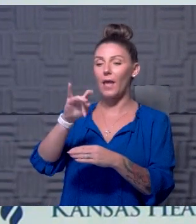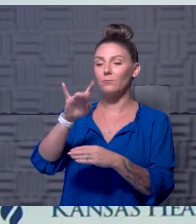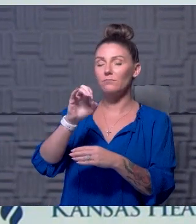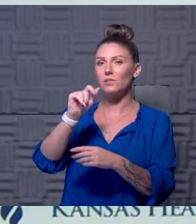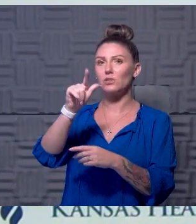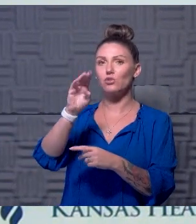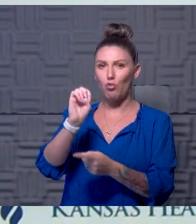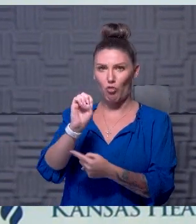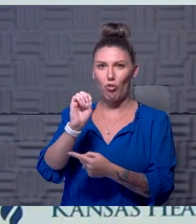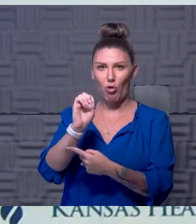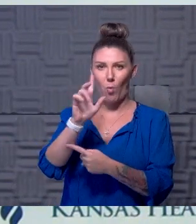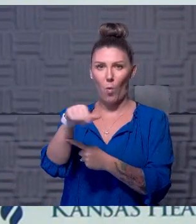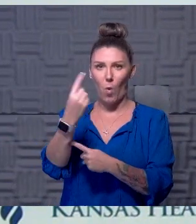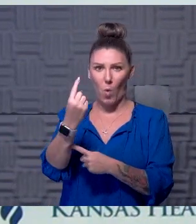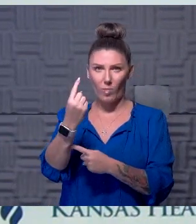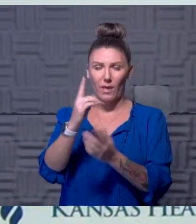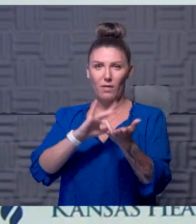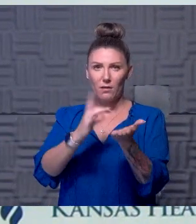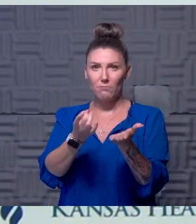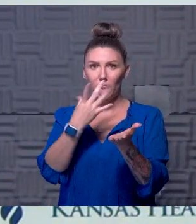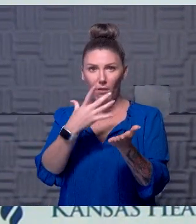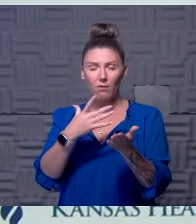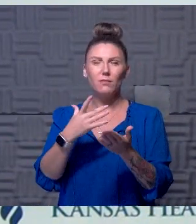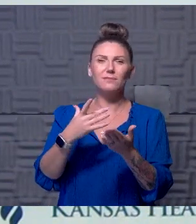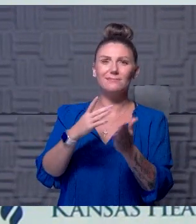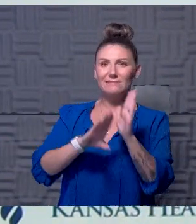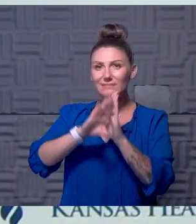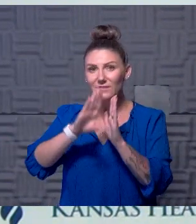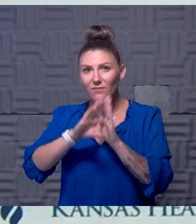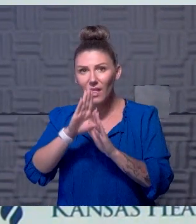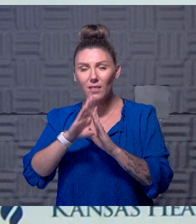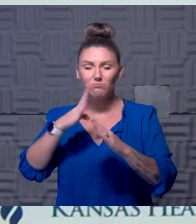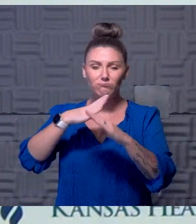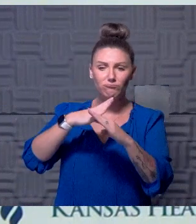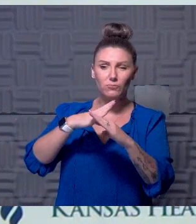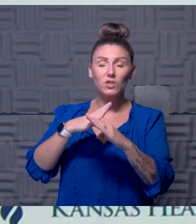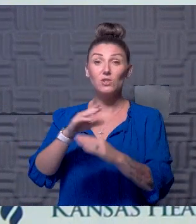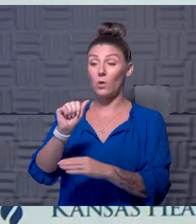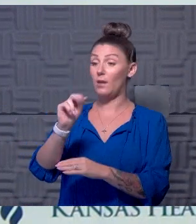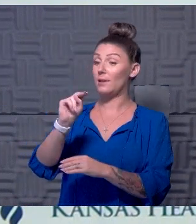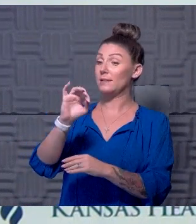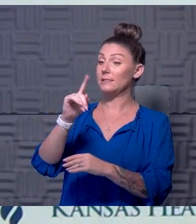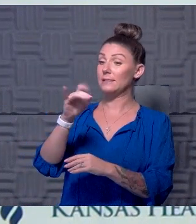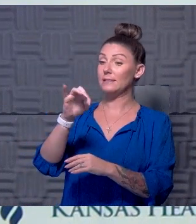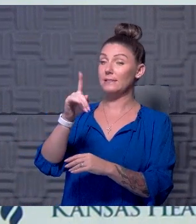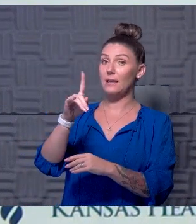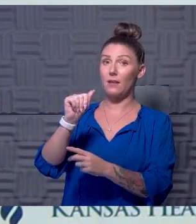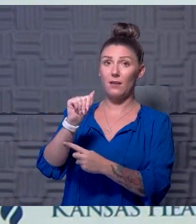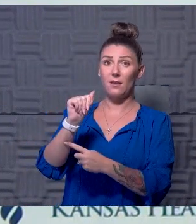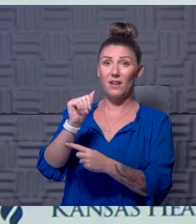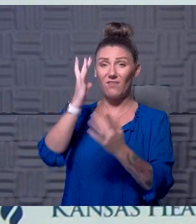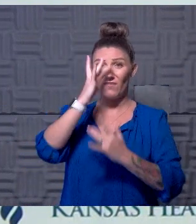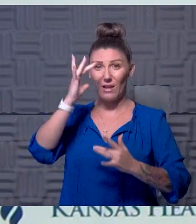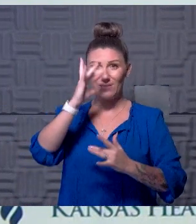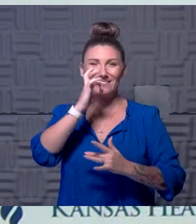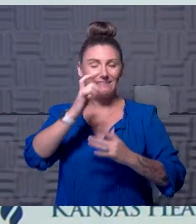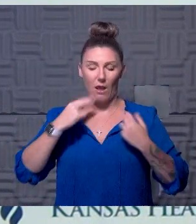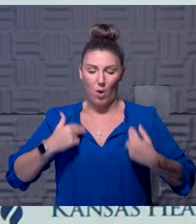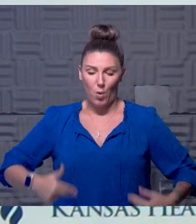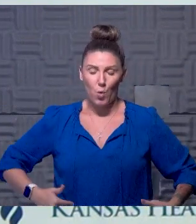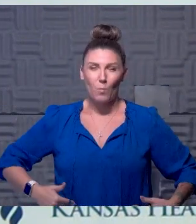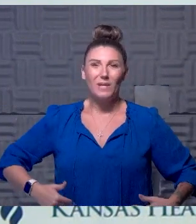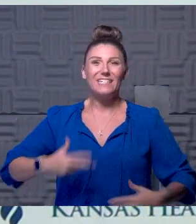you to develop an immunity against. So the adenovirus that we're using is actually not human, it's chimpanzee, and we did that